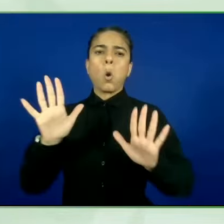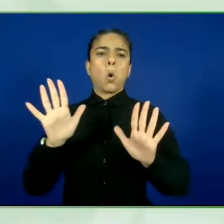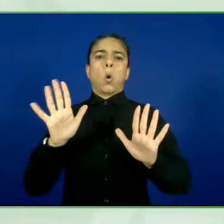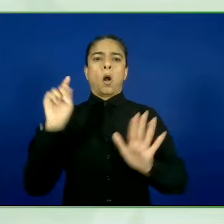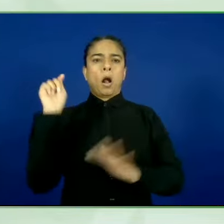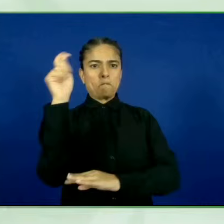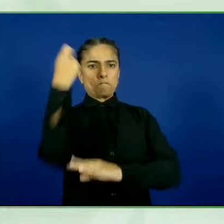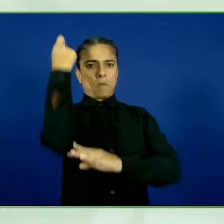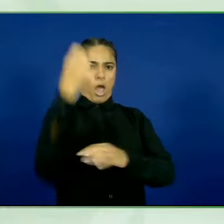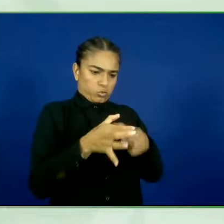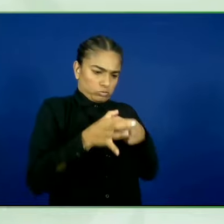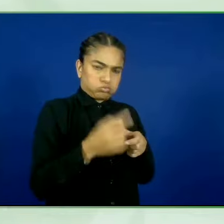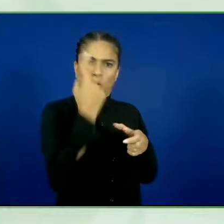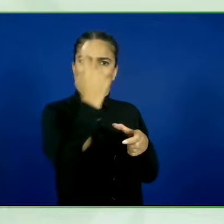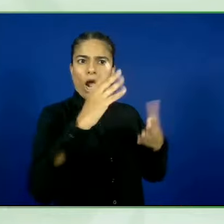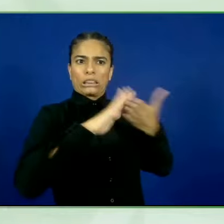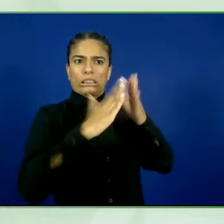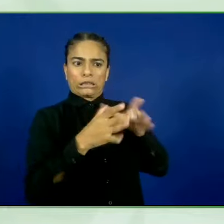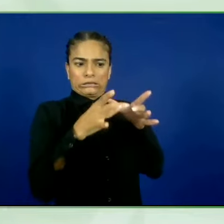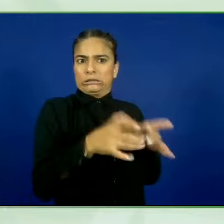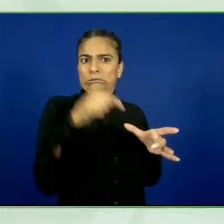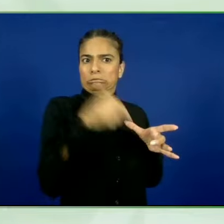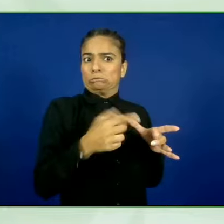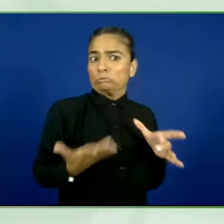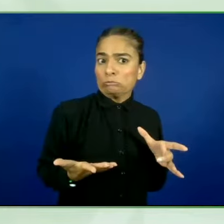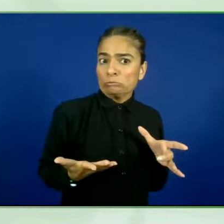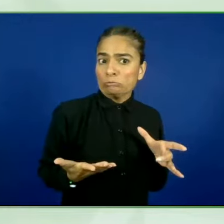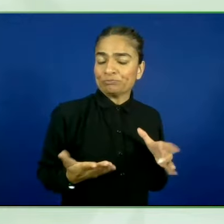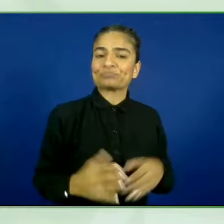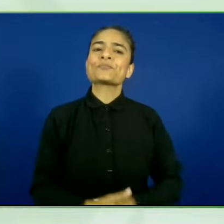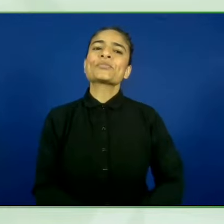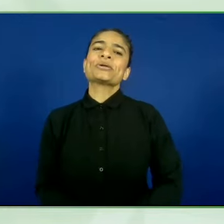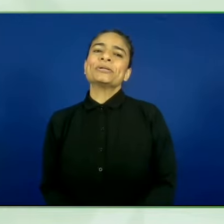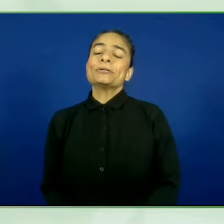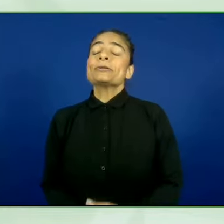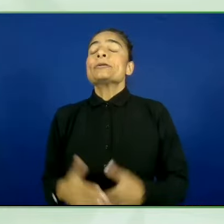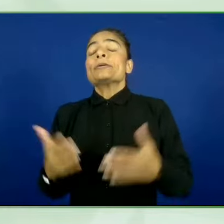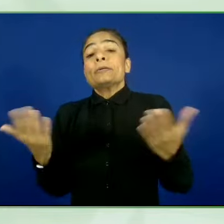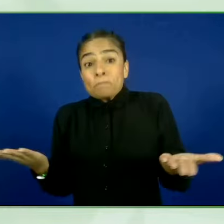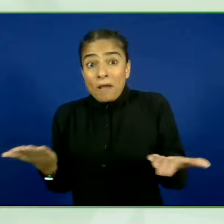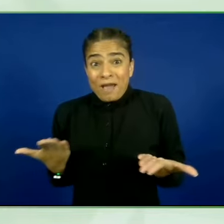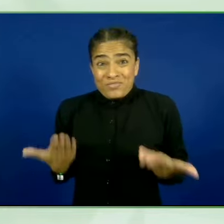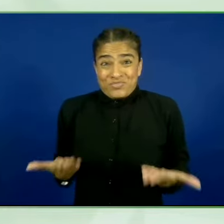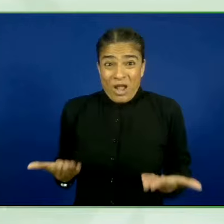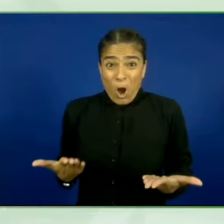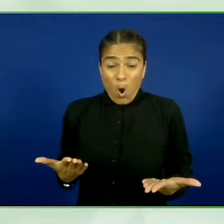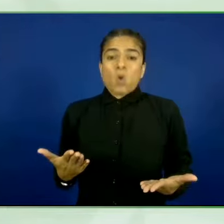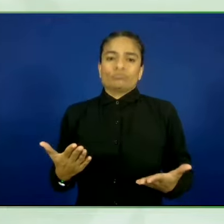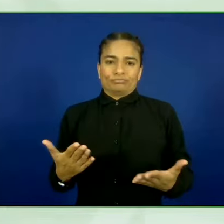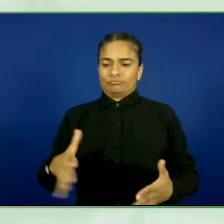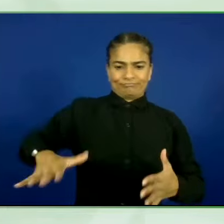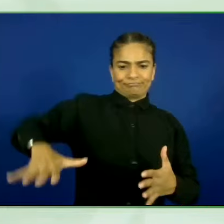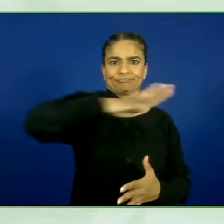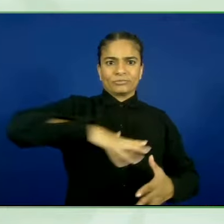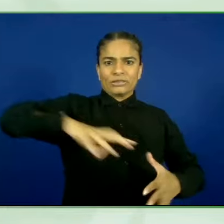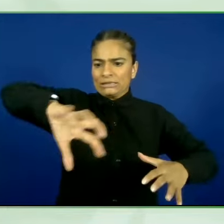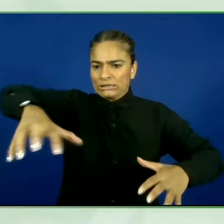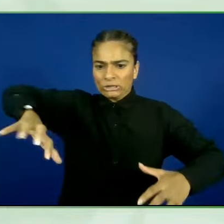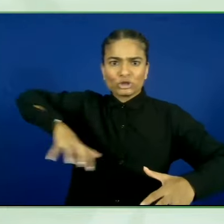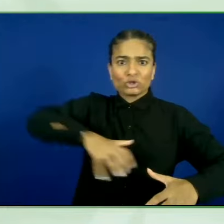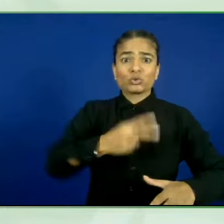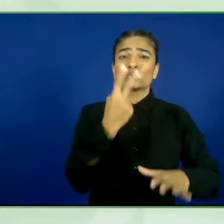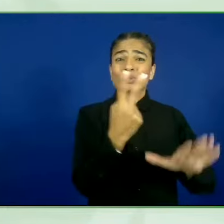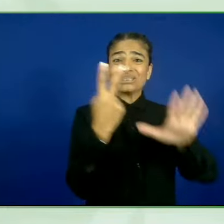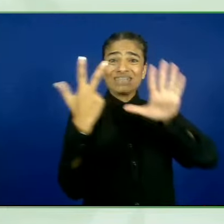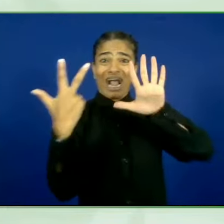So at the moment, we are working in 10 out of 28 districts. Right. So that gives us an average of